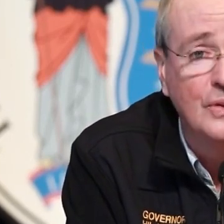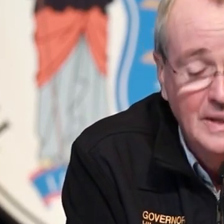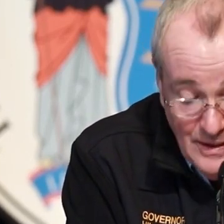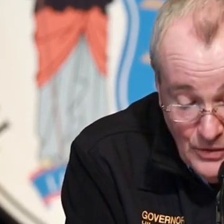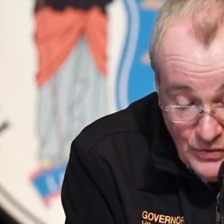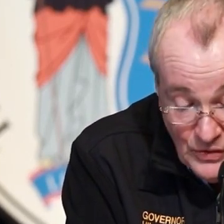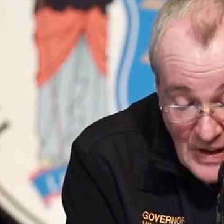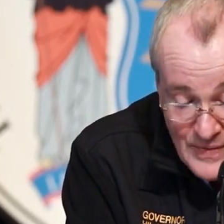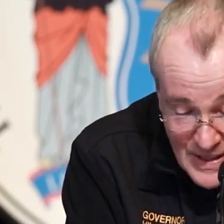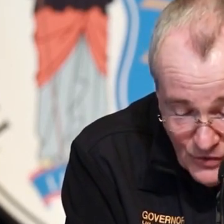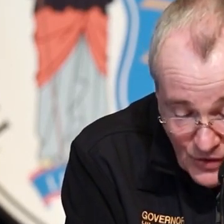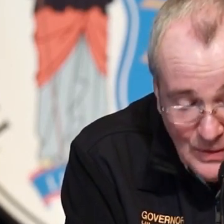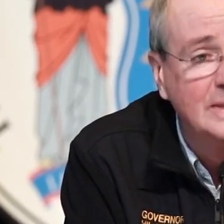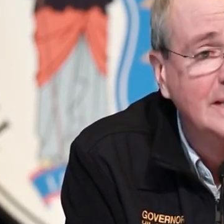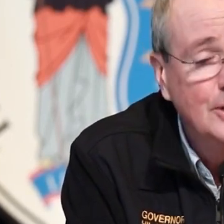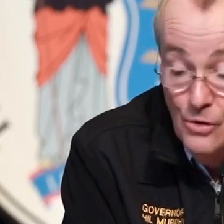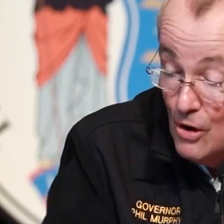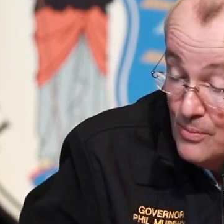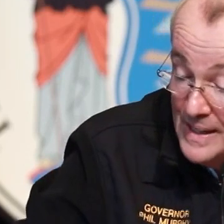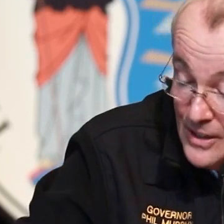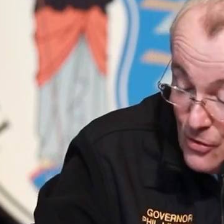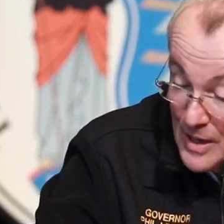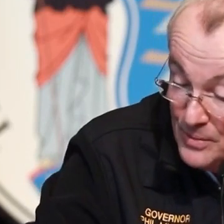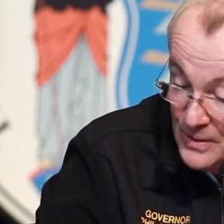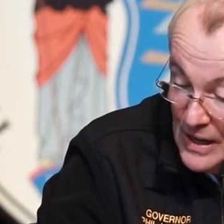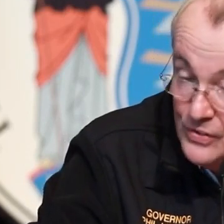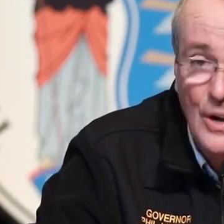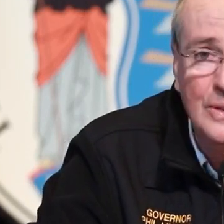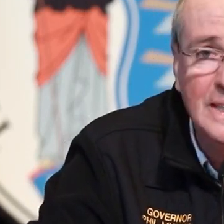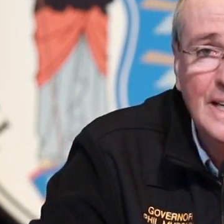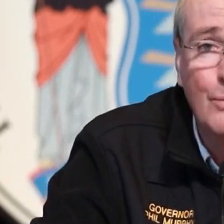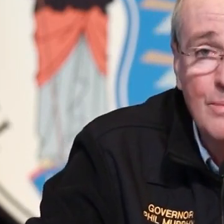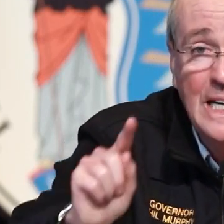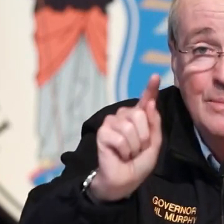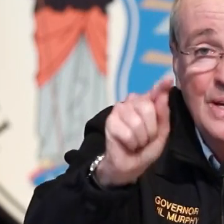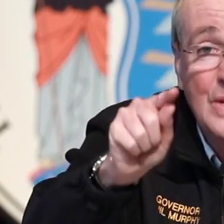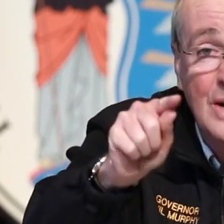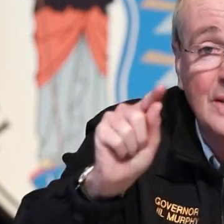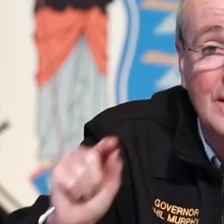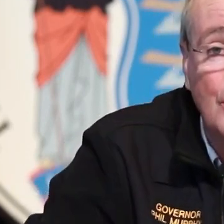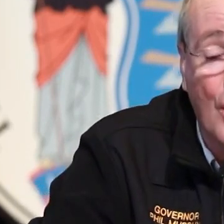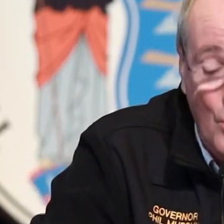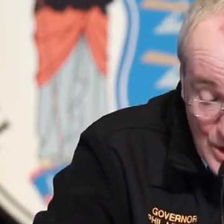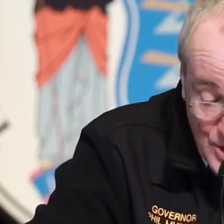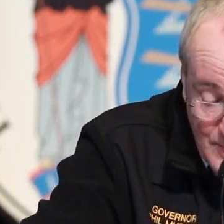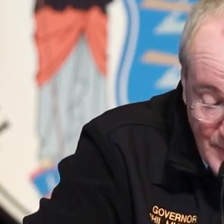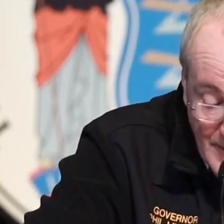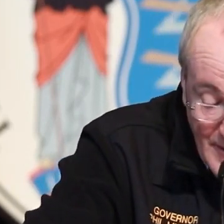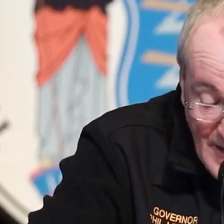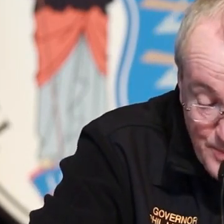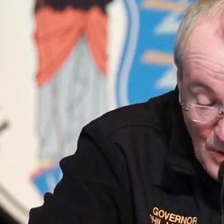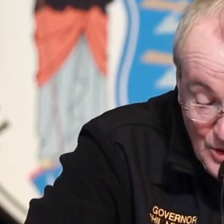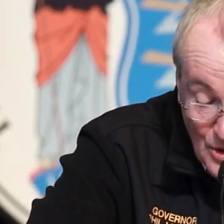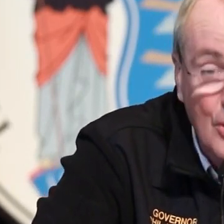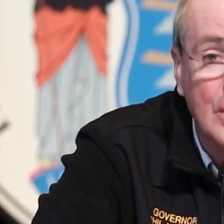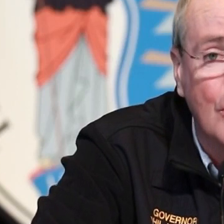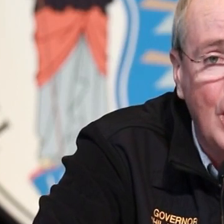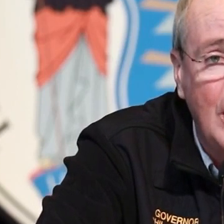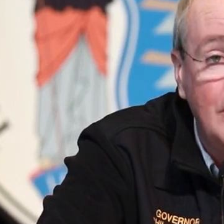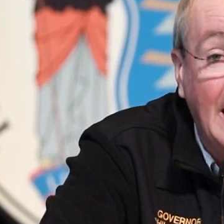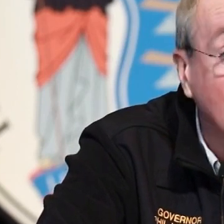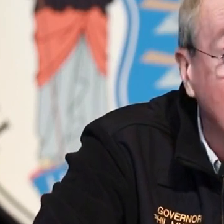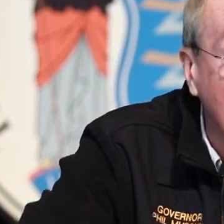Eggers, who's 7 years old, who wrote me an incredible nice note. It reminded me that young kids are watching. I spoke to her